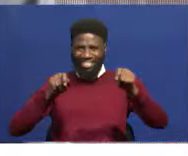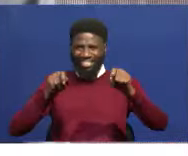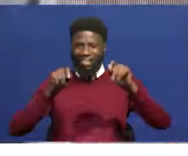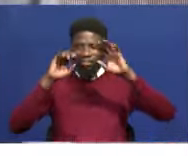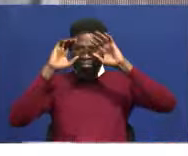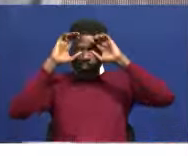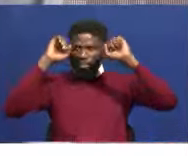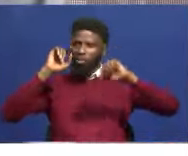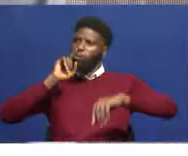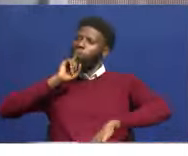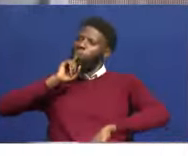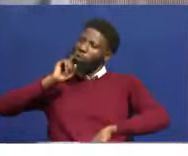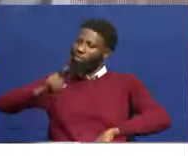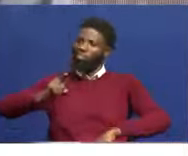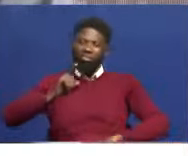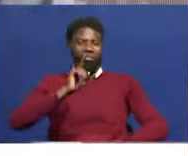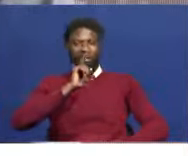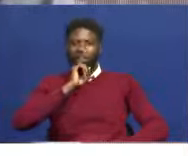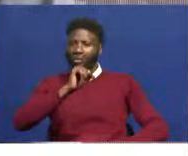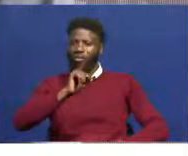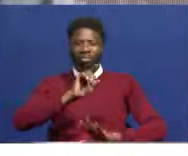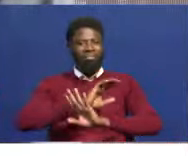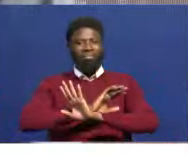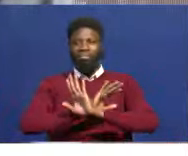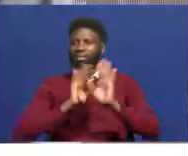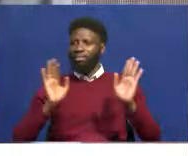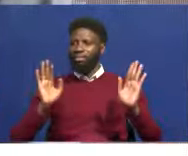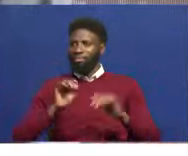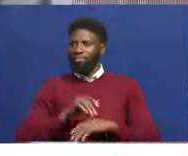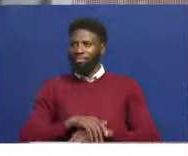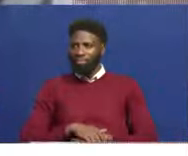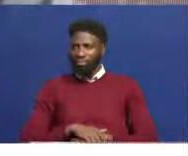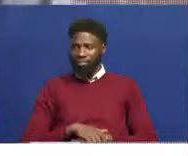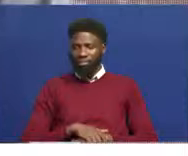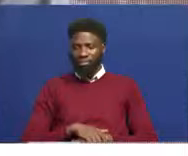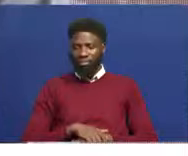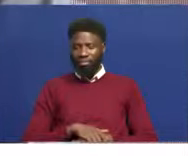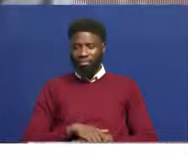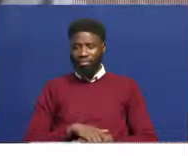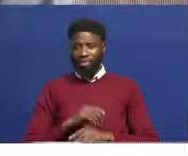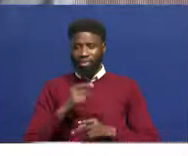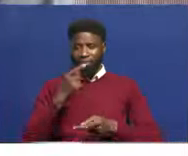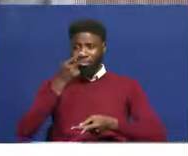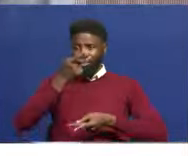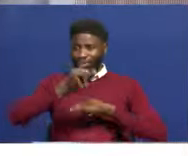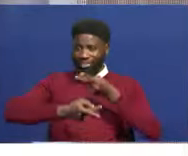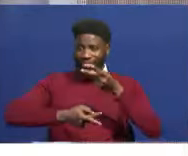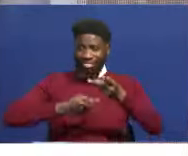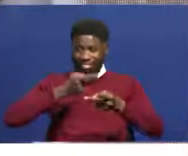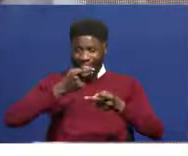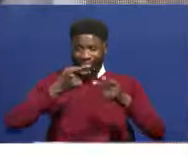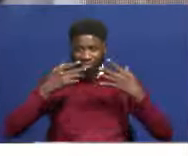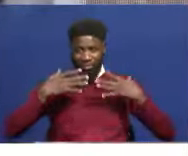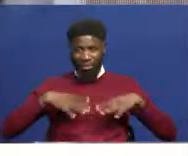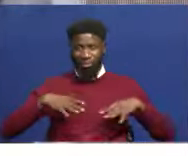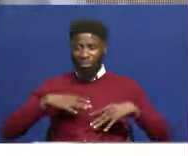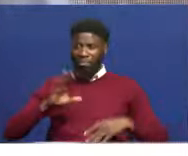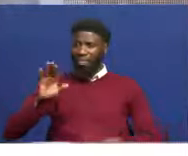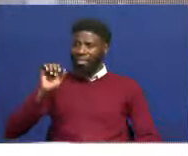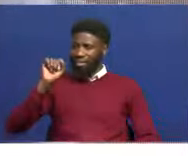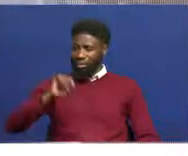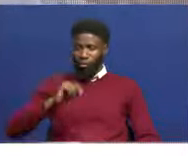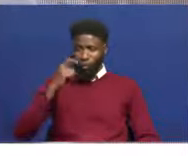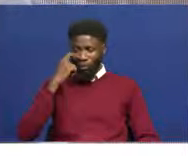The process for the people of South Sudan to make and adapt their permanent constitution is